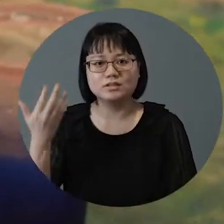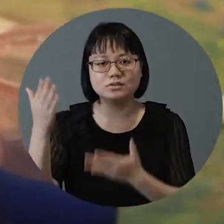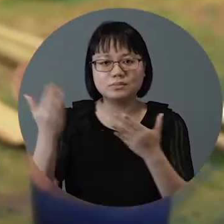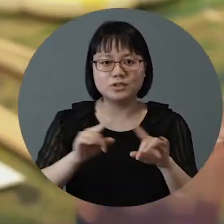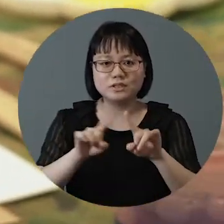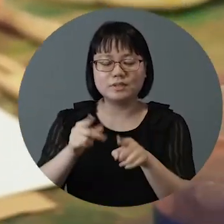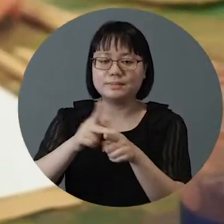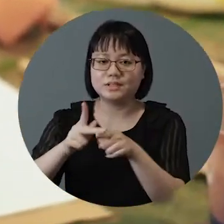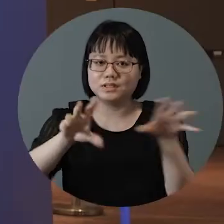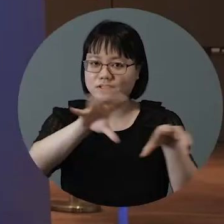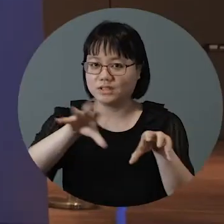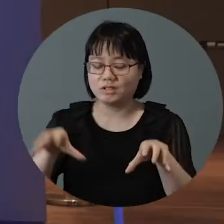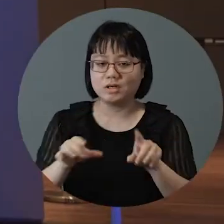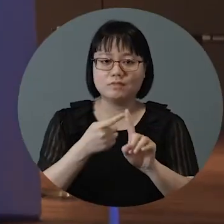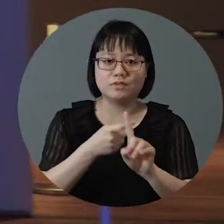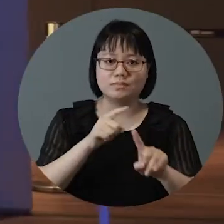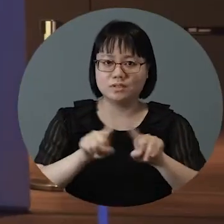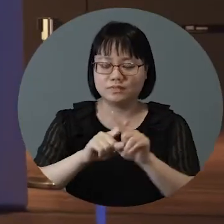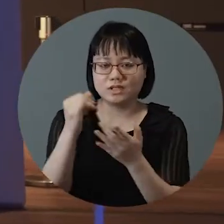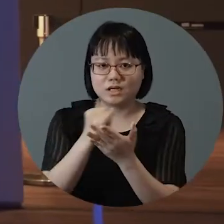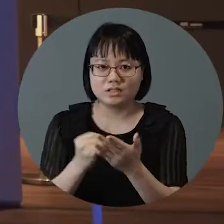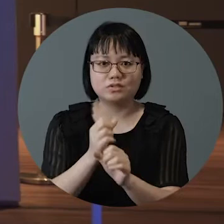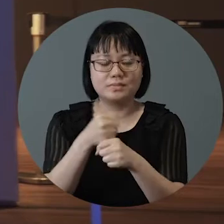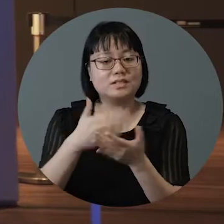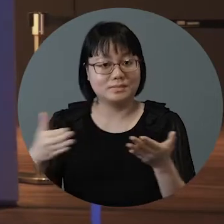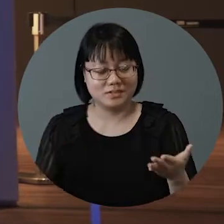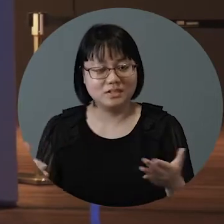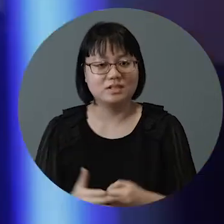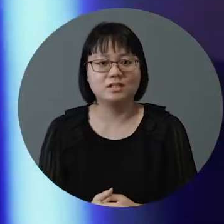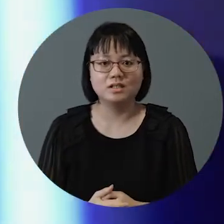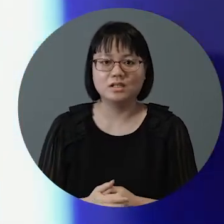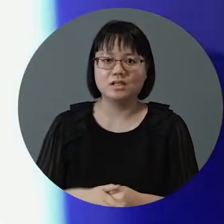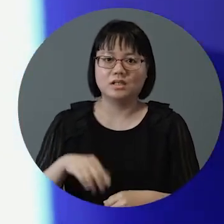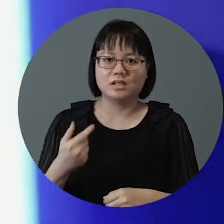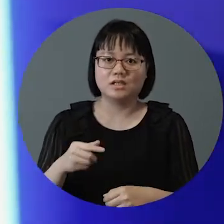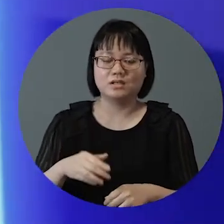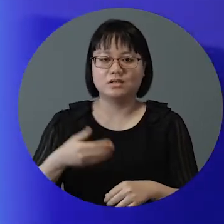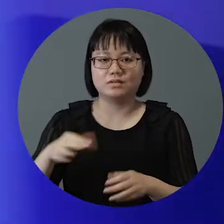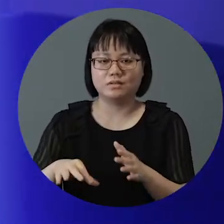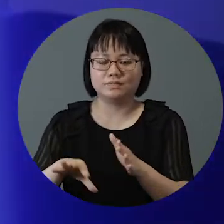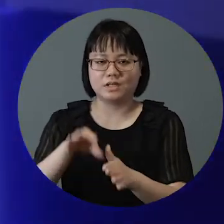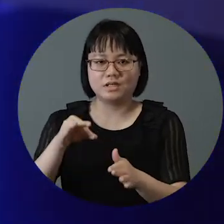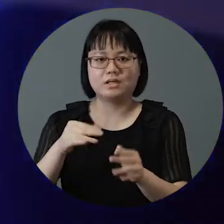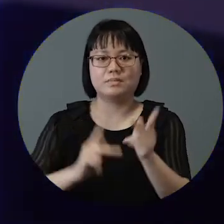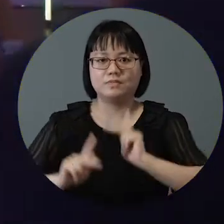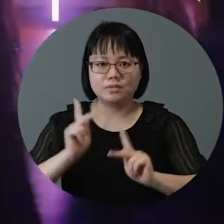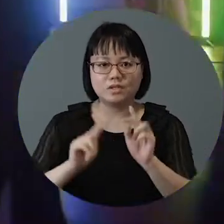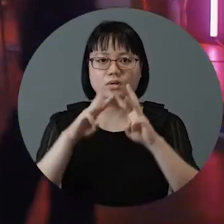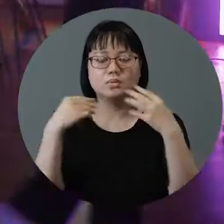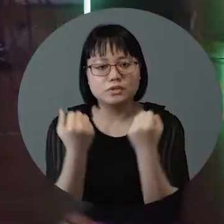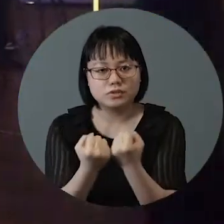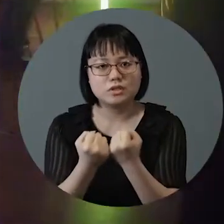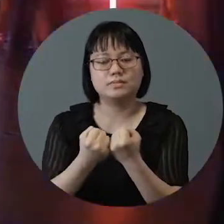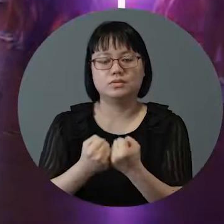The idea in my head was to bring all these different pieces from different artworks and put them together in something. And quite literally, my performance